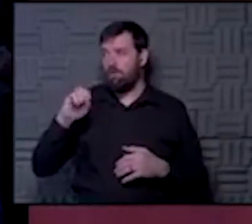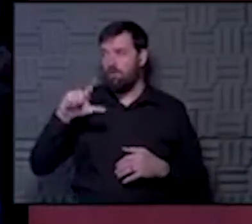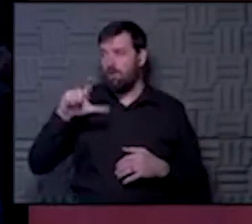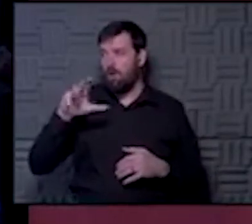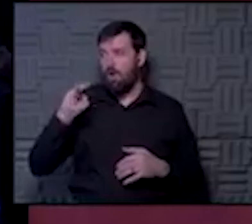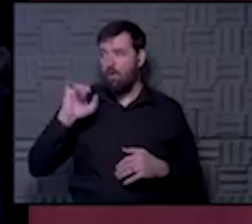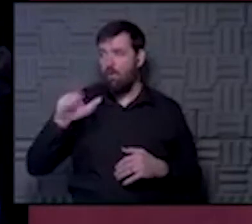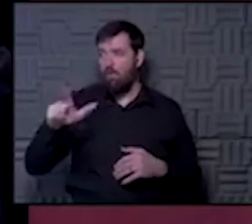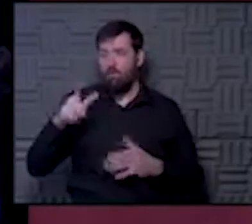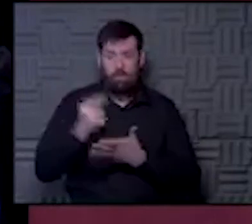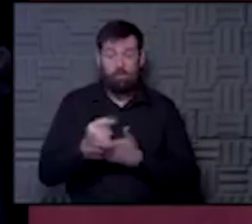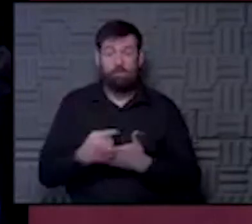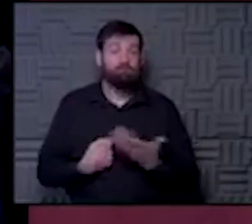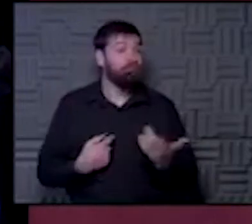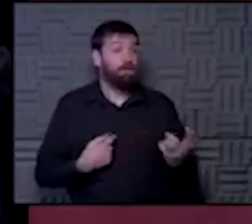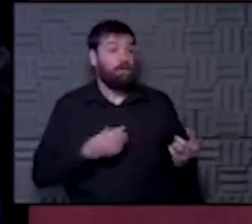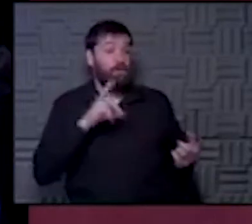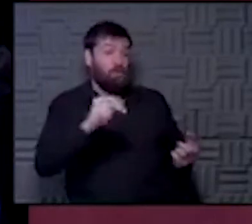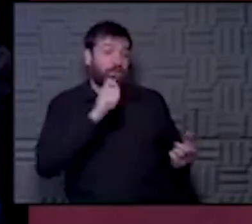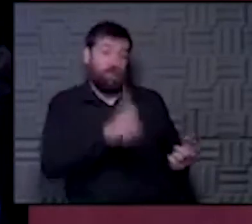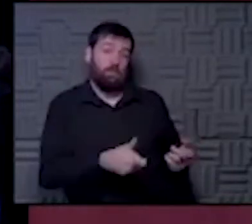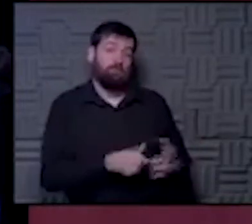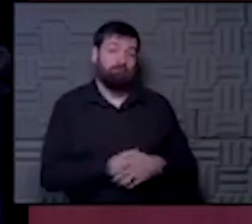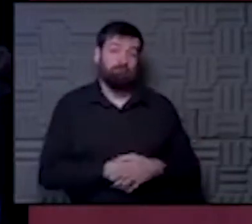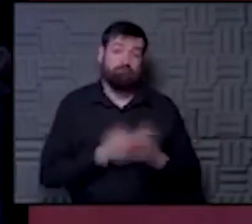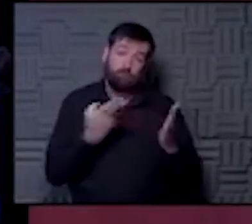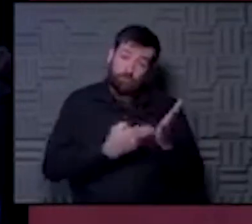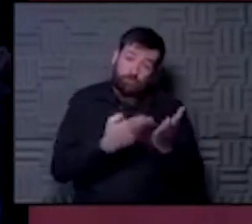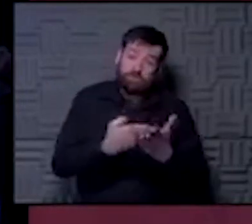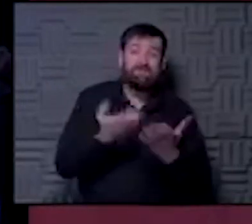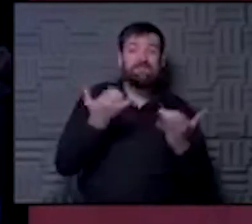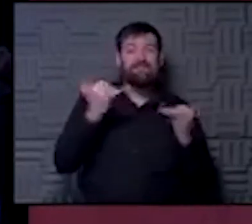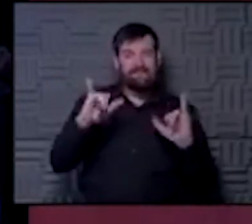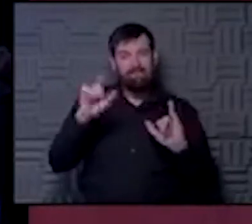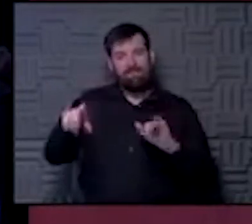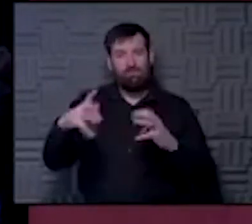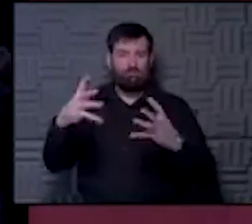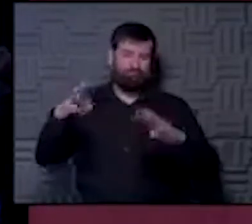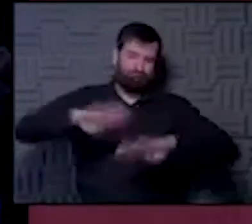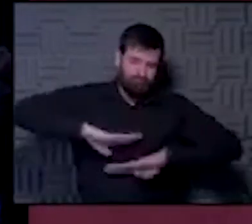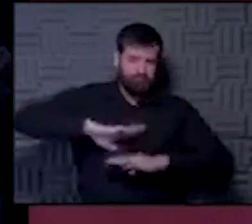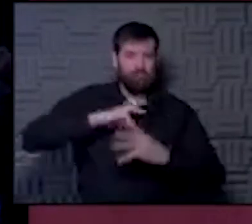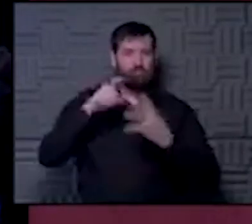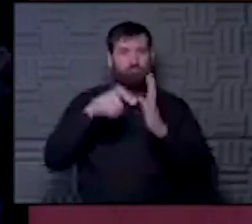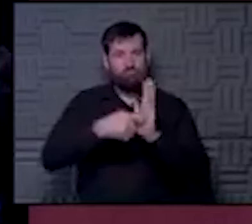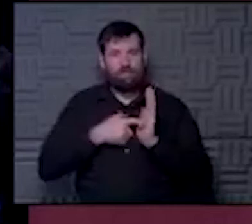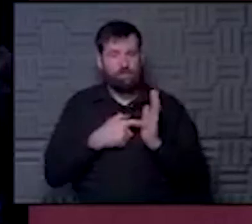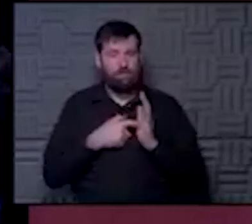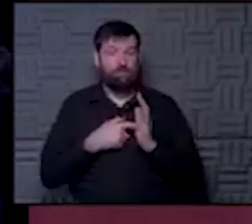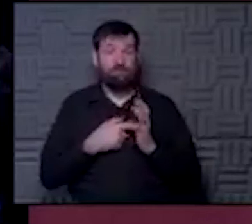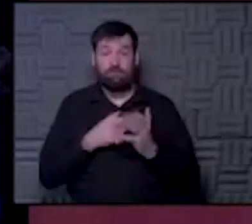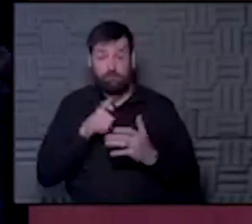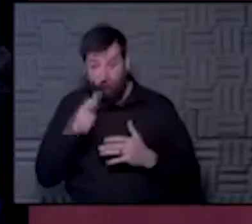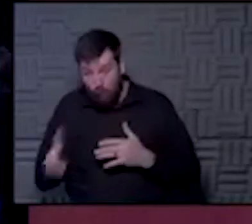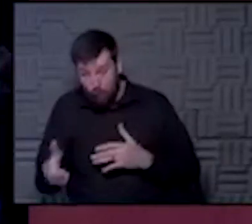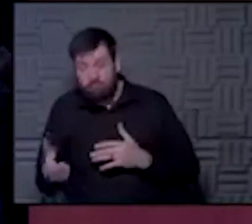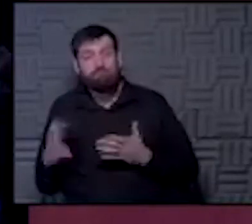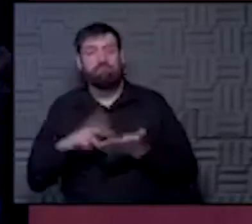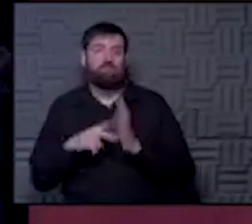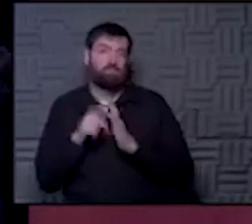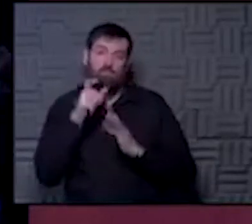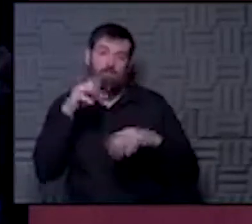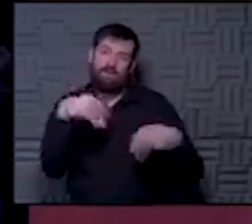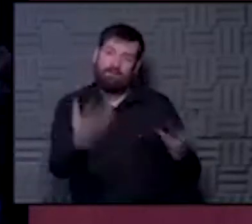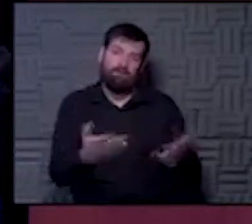actually. And I can say that with great conviction, because the truth is you still have to meet the criteria. If you meet the criteria, you can get it. If you don't meet the criteria, you're not going to get